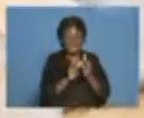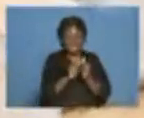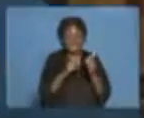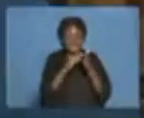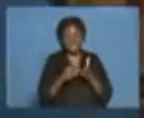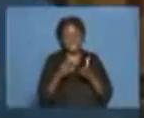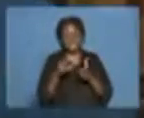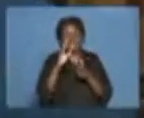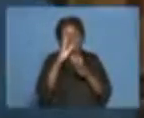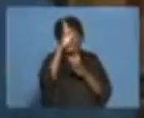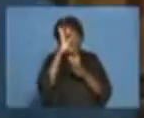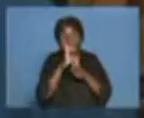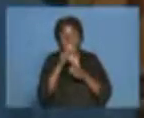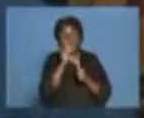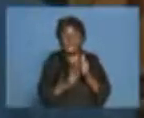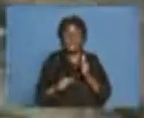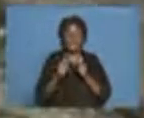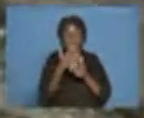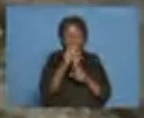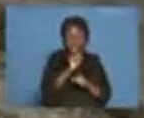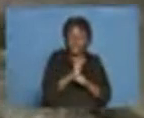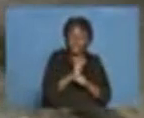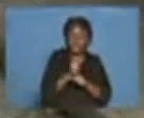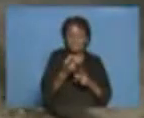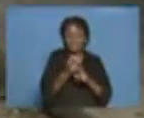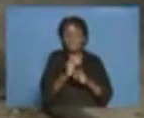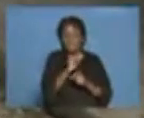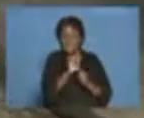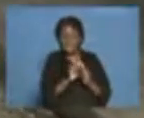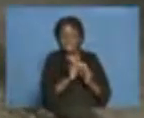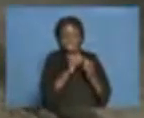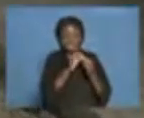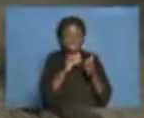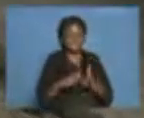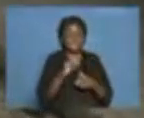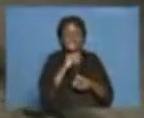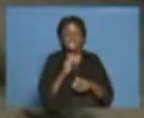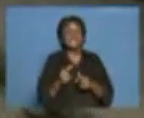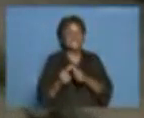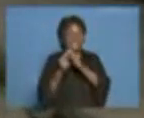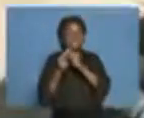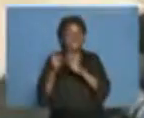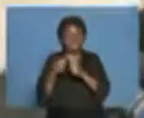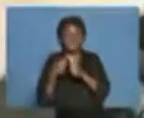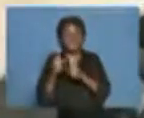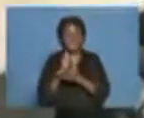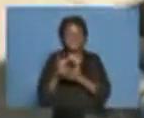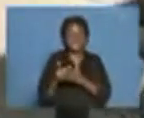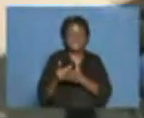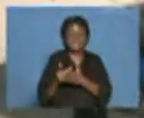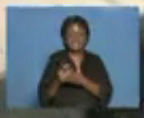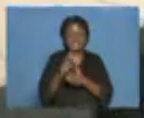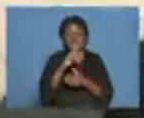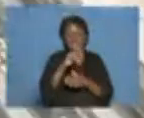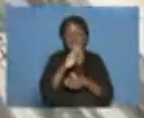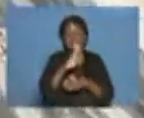student is the original piece. R.M. Bailey is one of those public schools offering well over 10 vocational subjects for